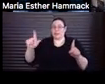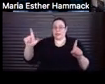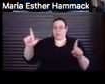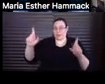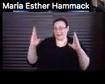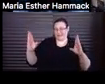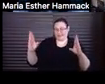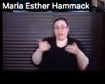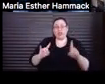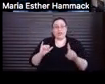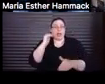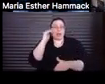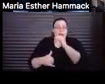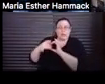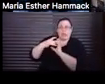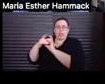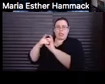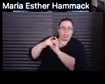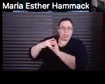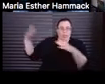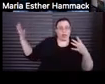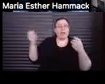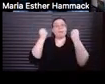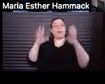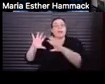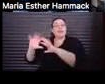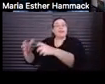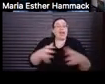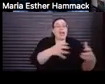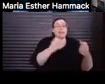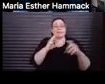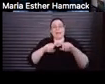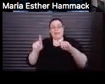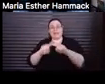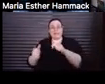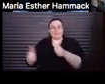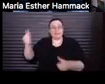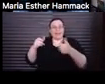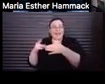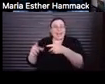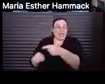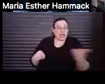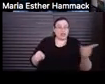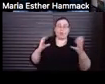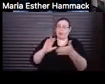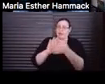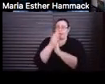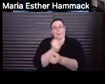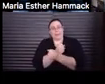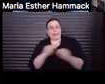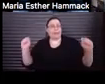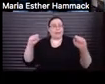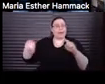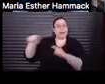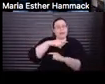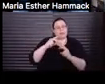this process, a lot of factions and leaders who came to power in the name of independence were very